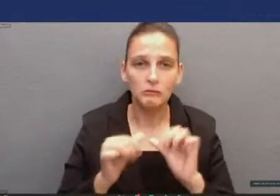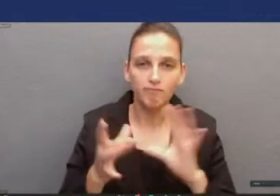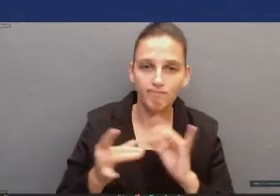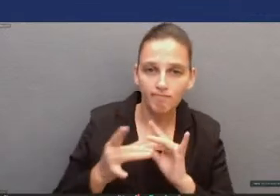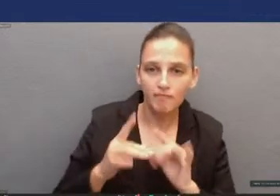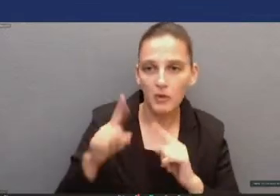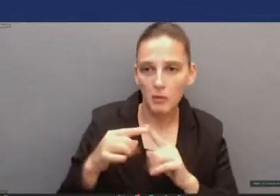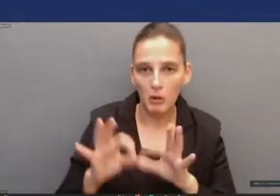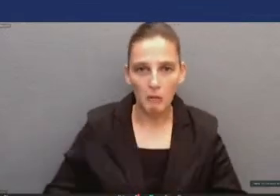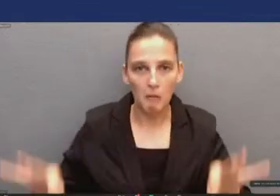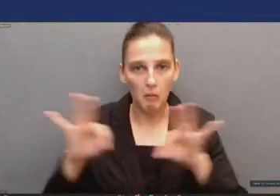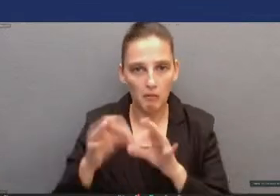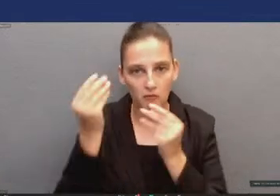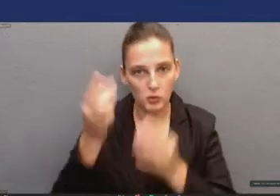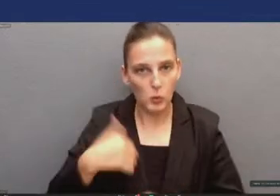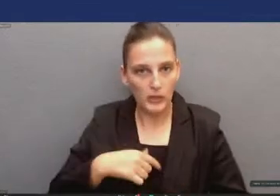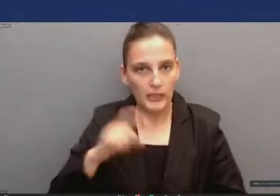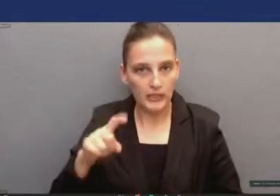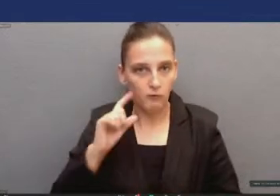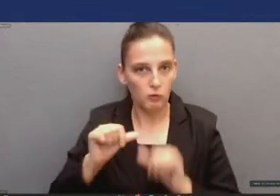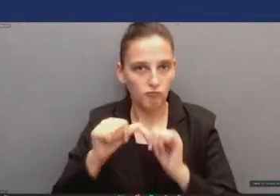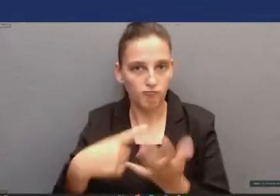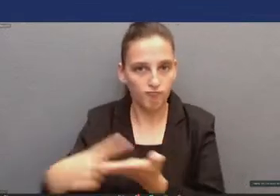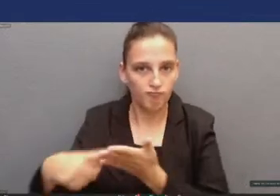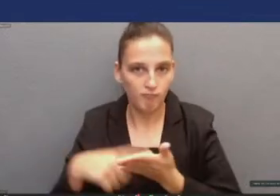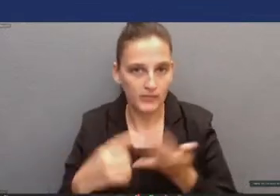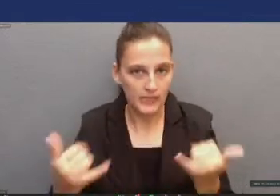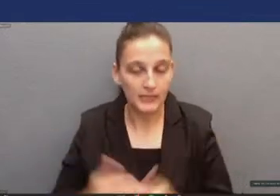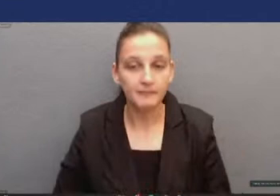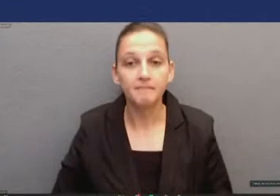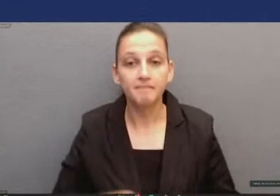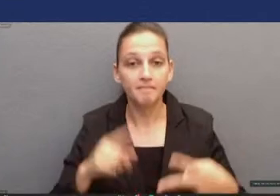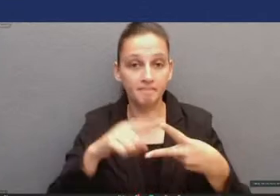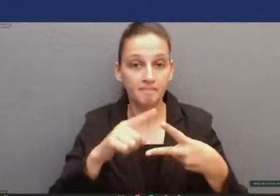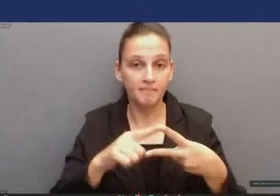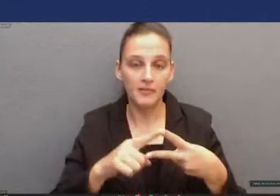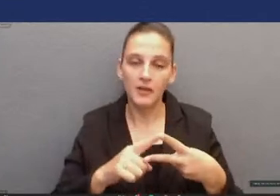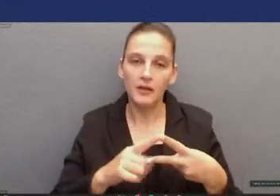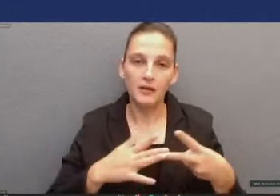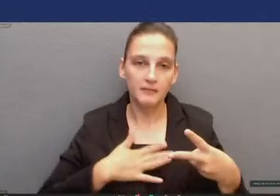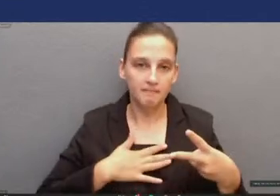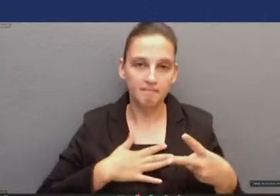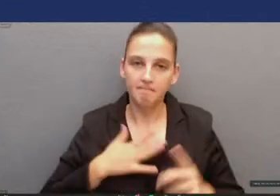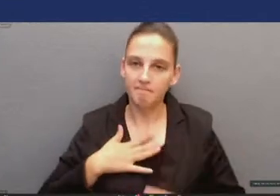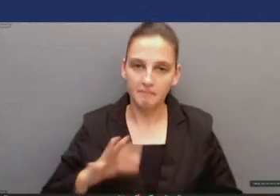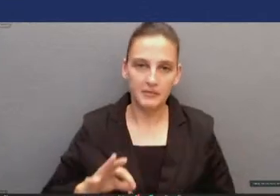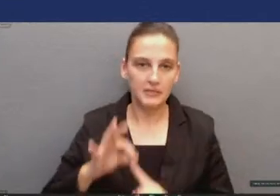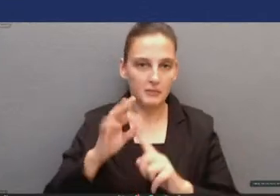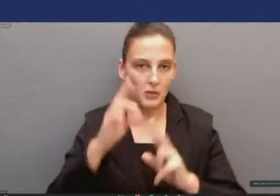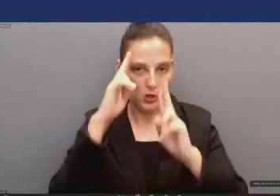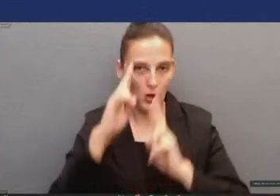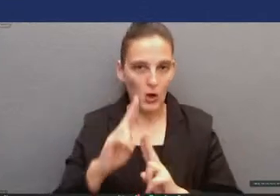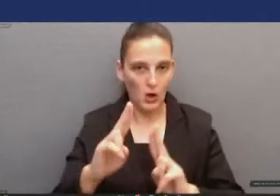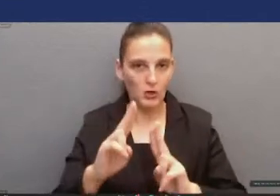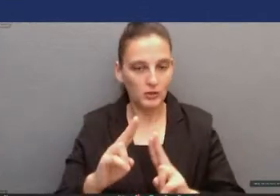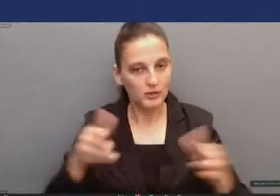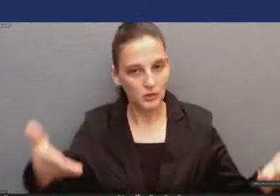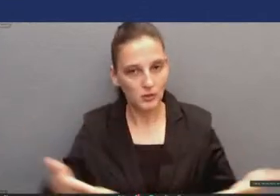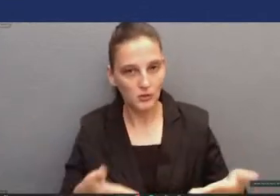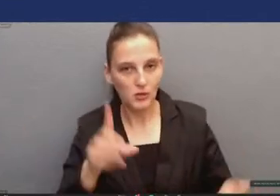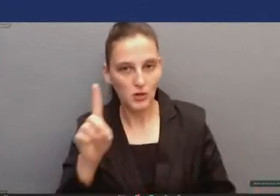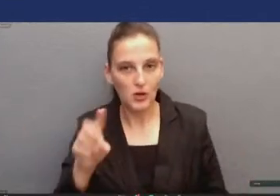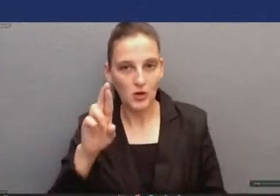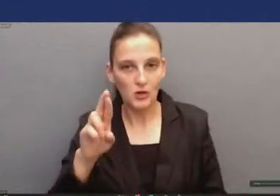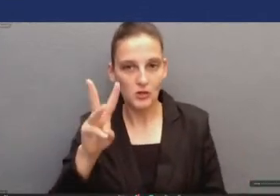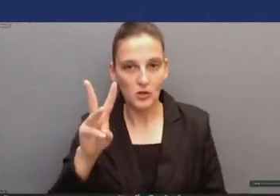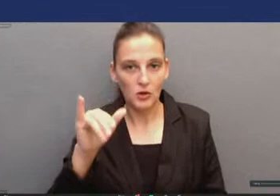need for our conversation today. So first, it is going to be my distinct pleasure to introduce Dr.